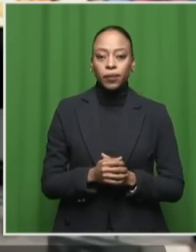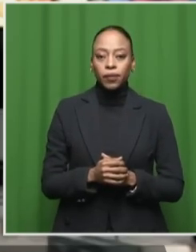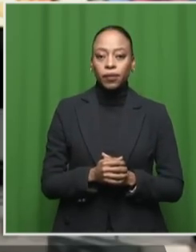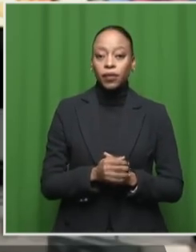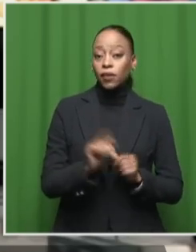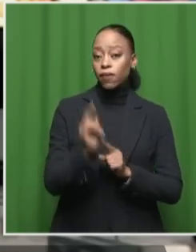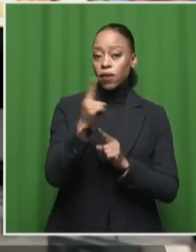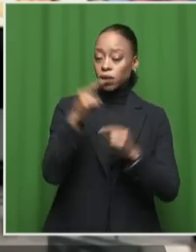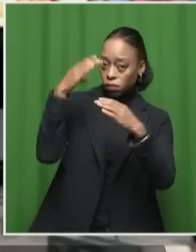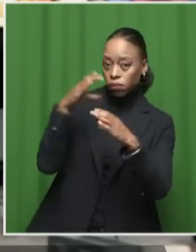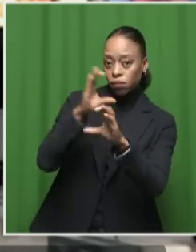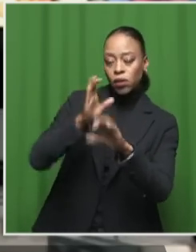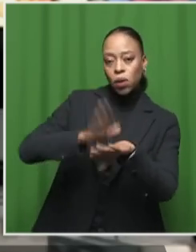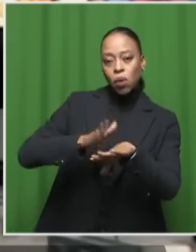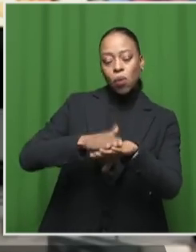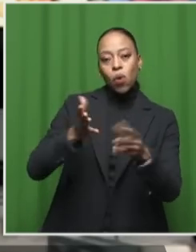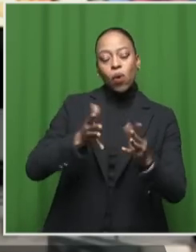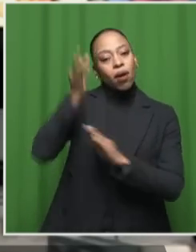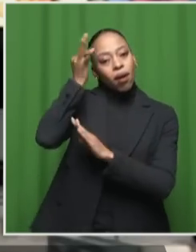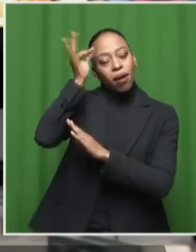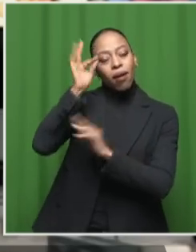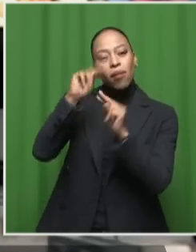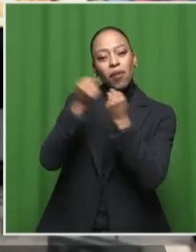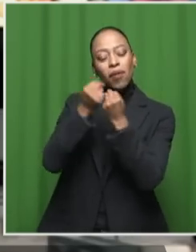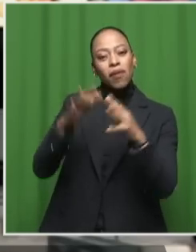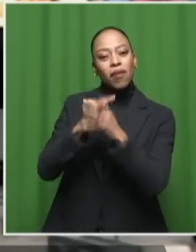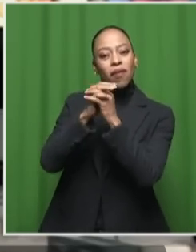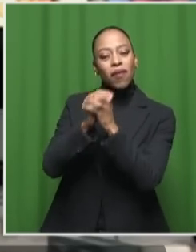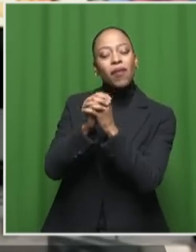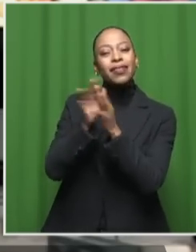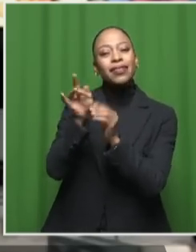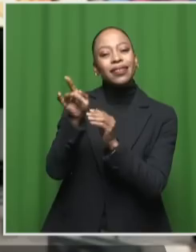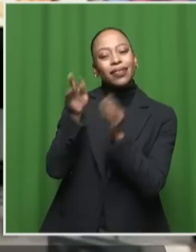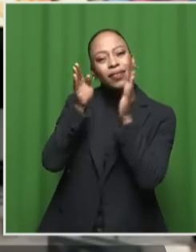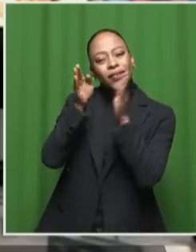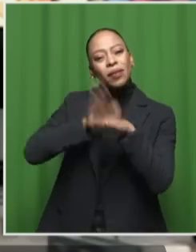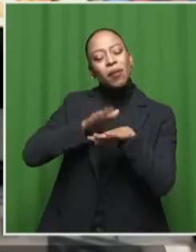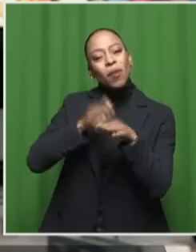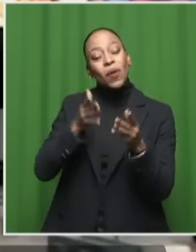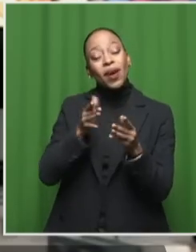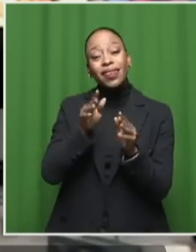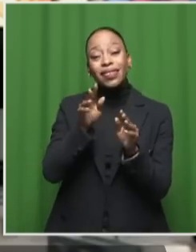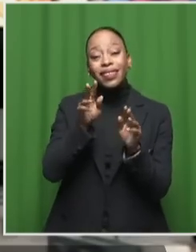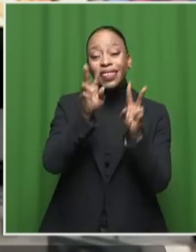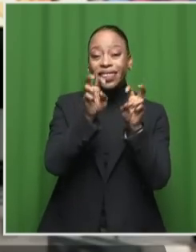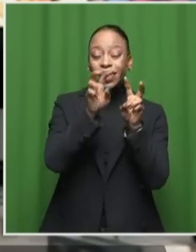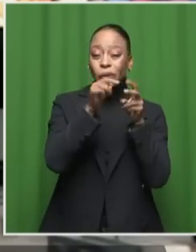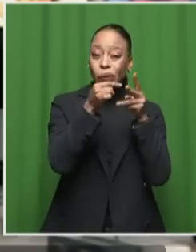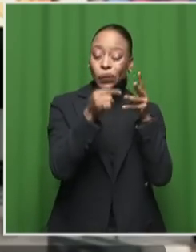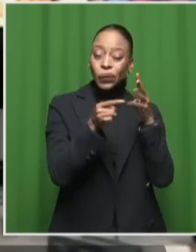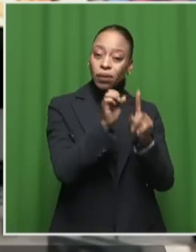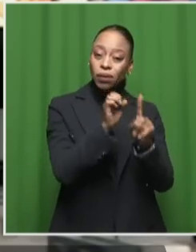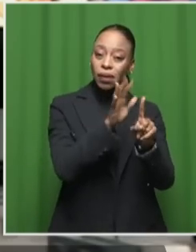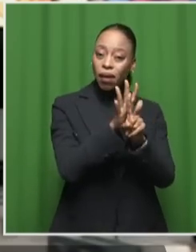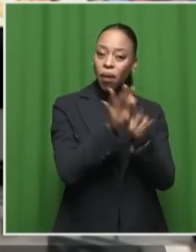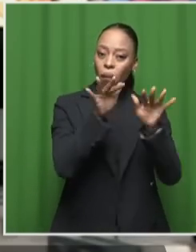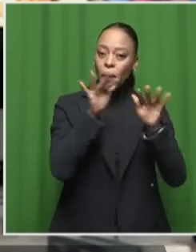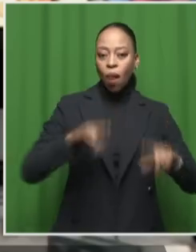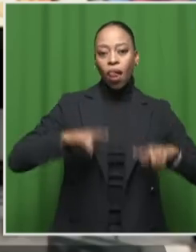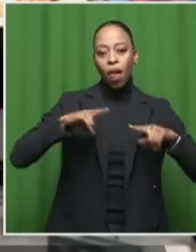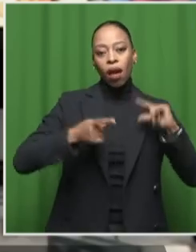to focus on for the government of national unity would be for those matters which affect people in their everyday lives.